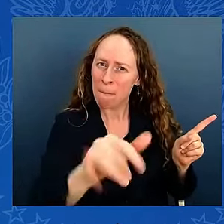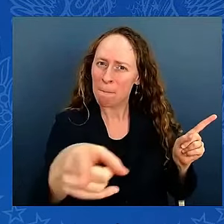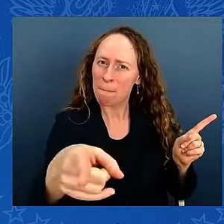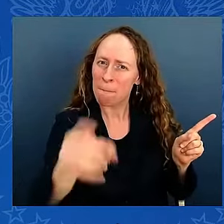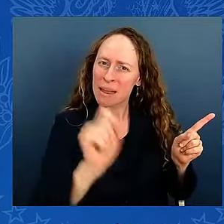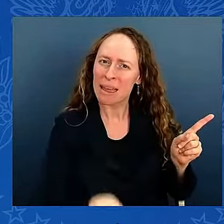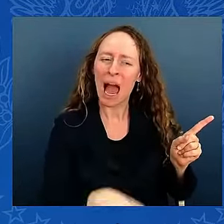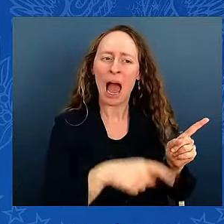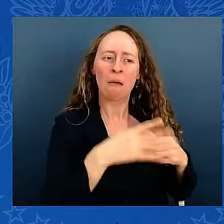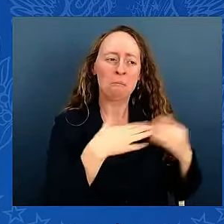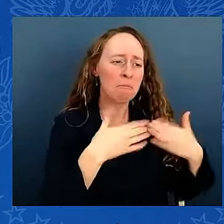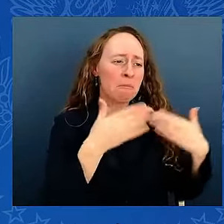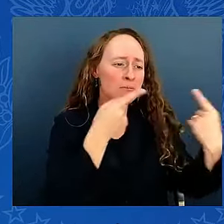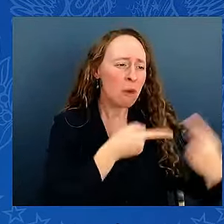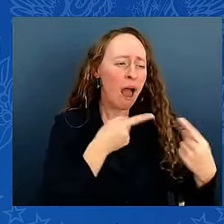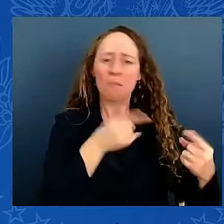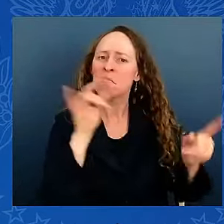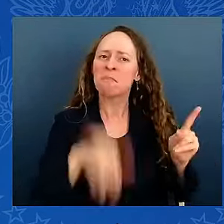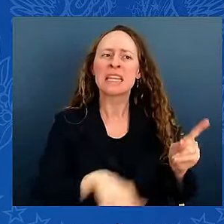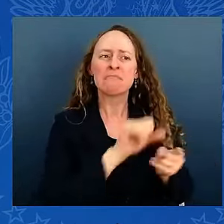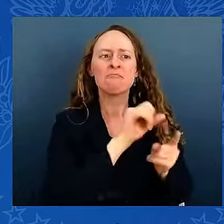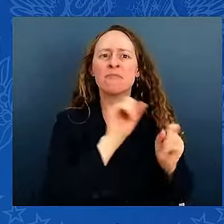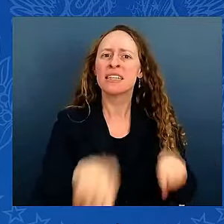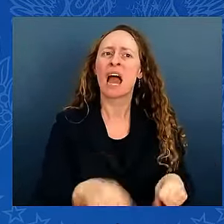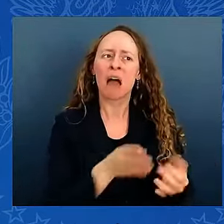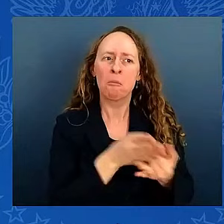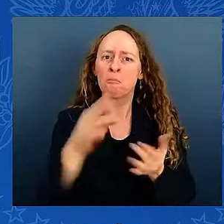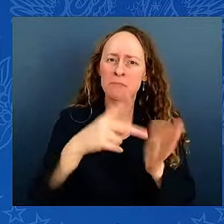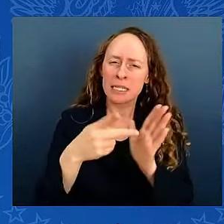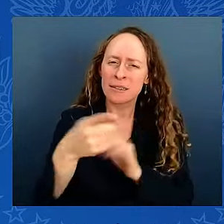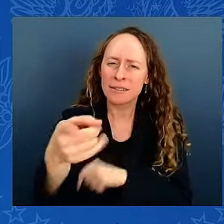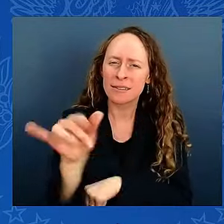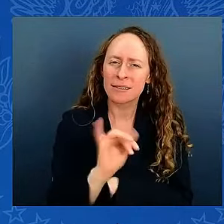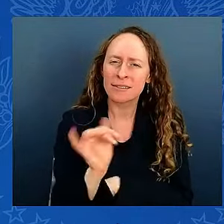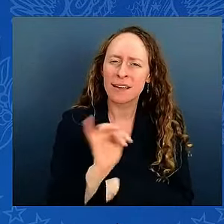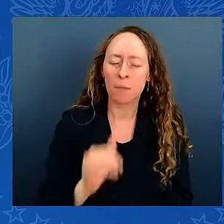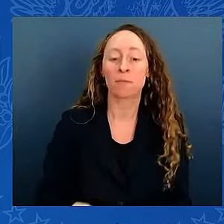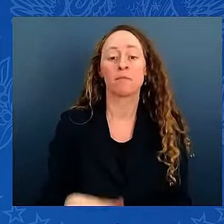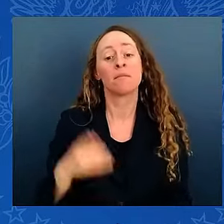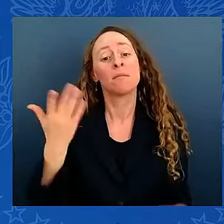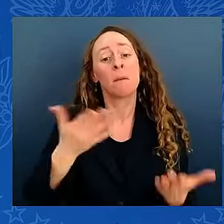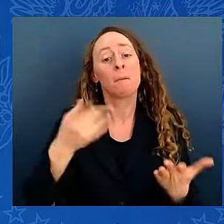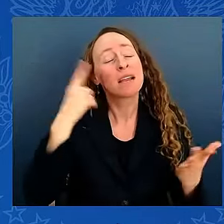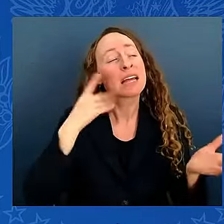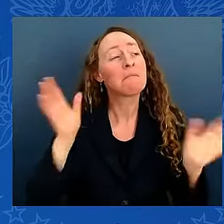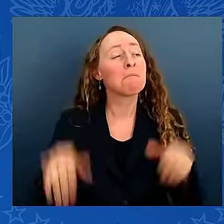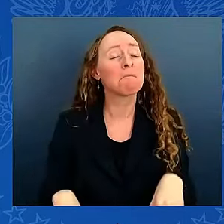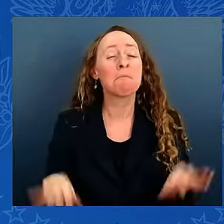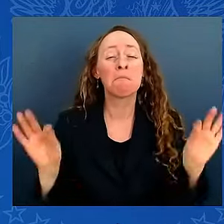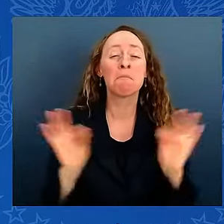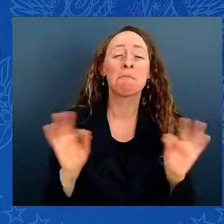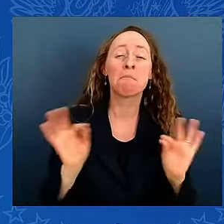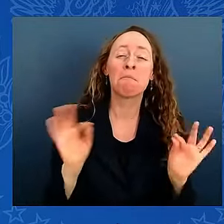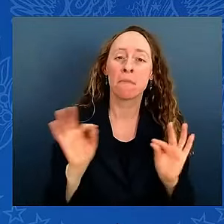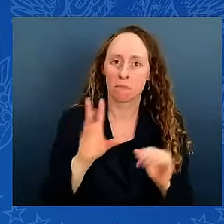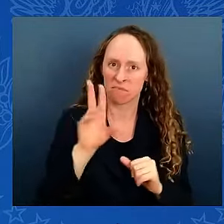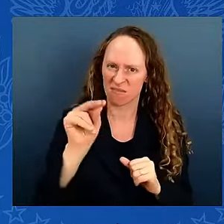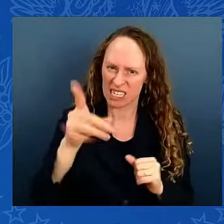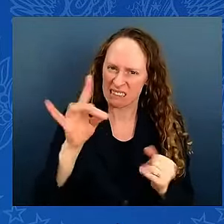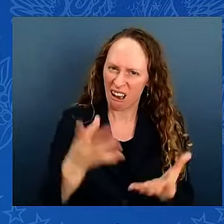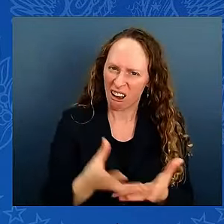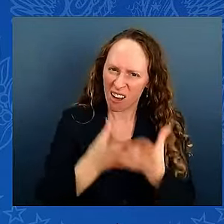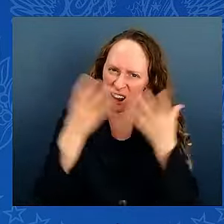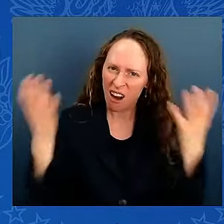underestimate how much you do, what incentives you provide for people. You know, they see you and they begin to believe in